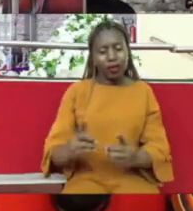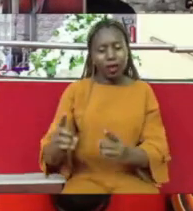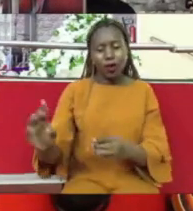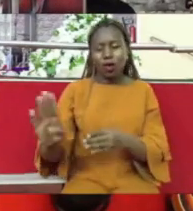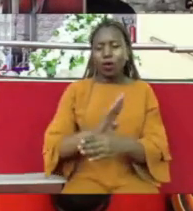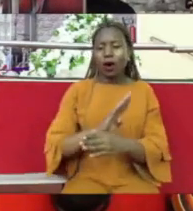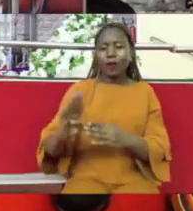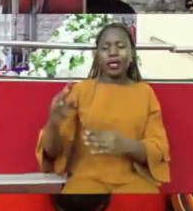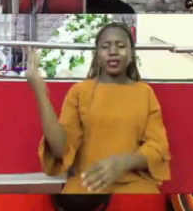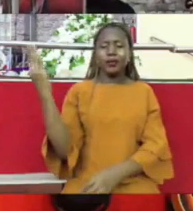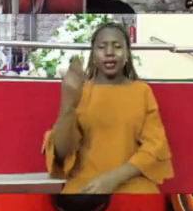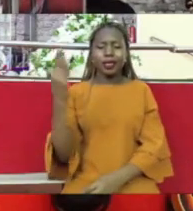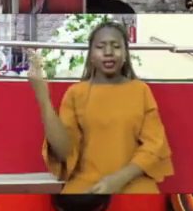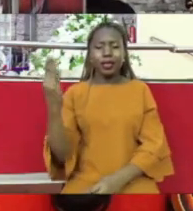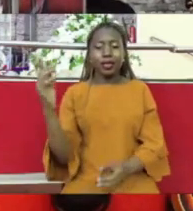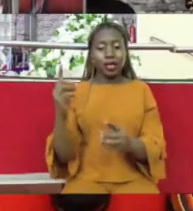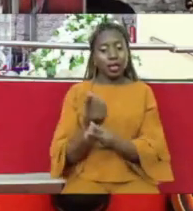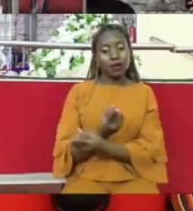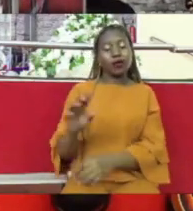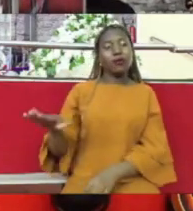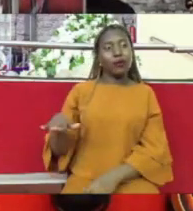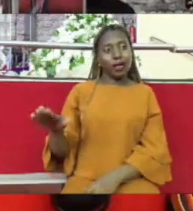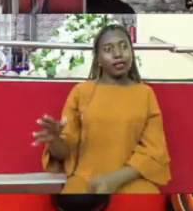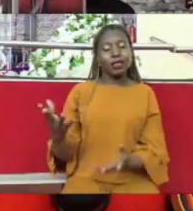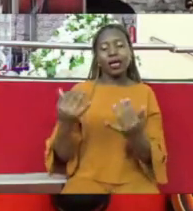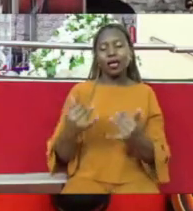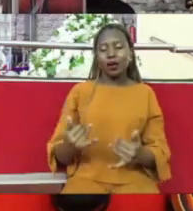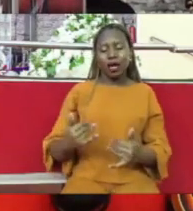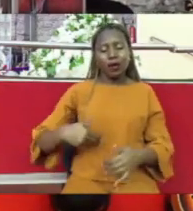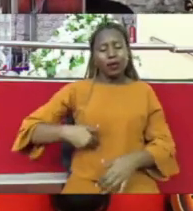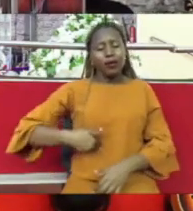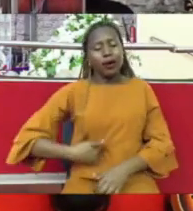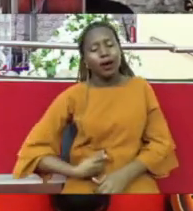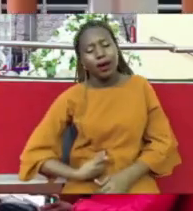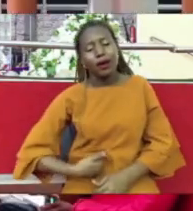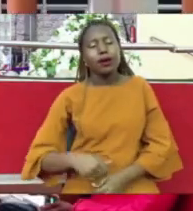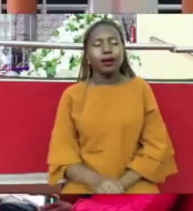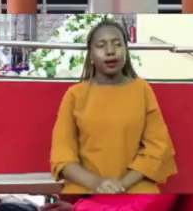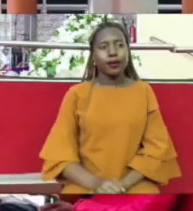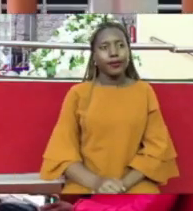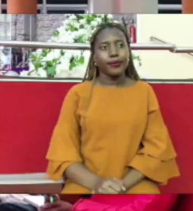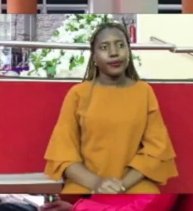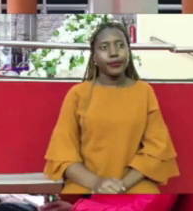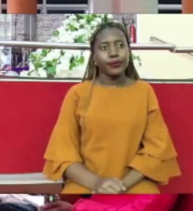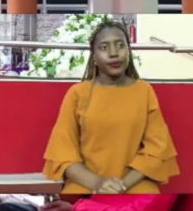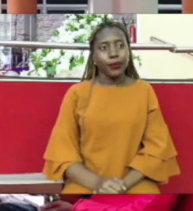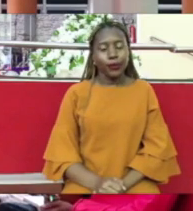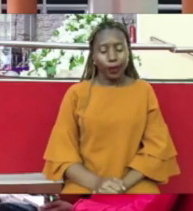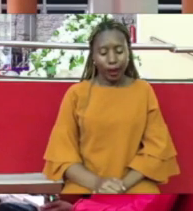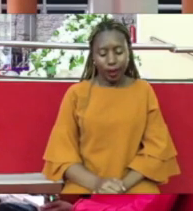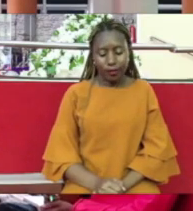were tired and hungry. Alipokuwa anapita wanafunzi wake walikuwa wameenda kutafuta chakula na hivyo basi walikuwa na shughuli